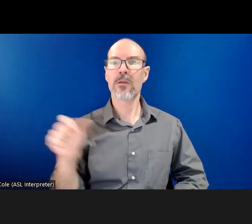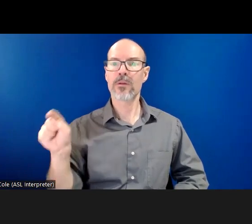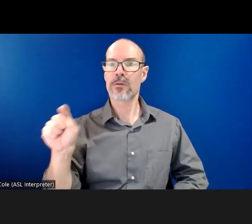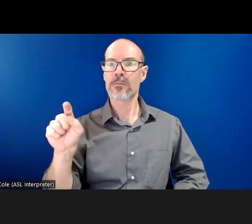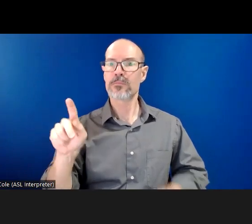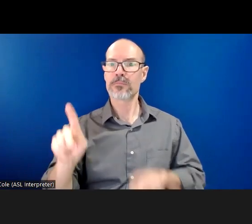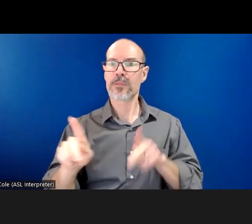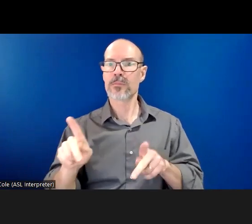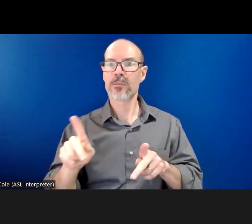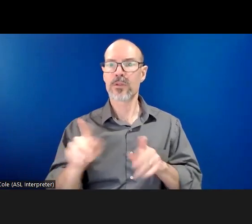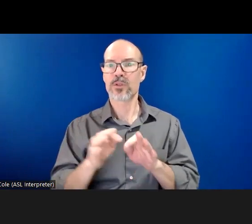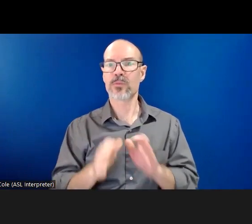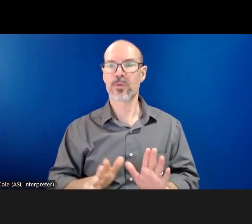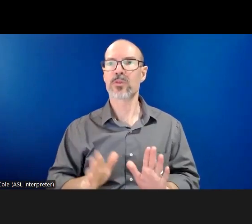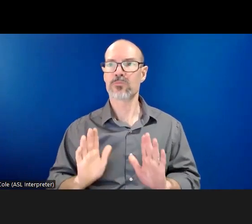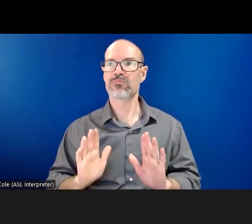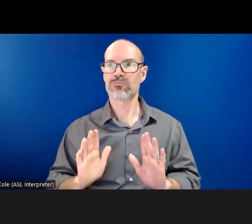the interpreters.